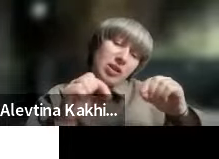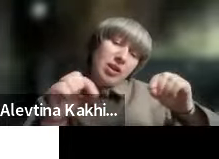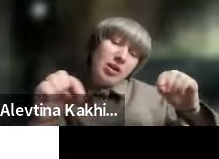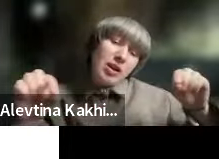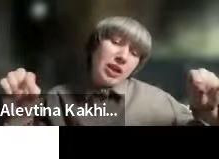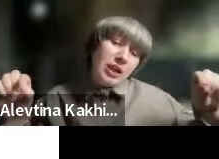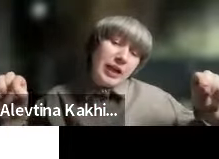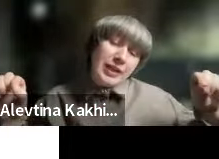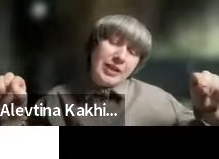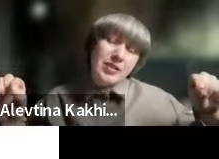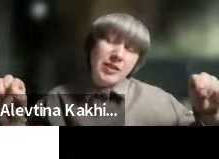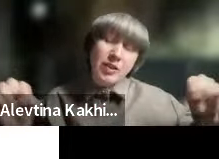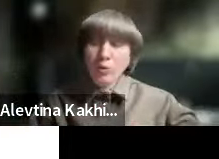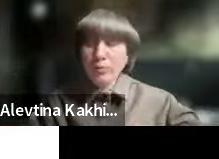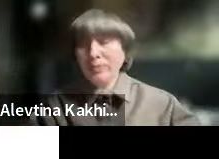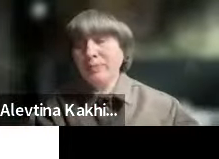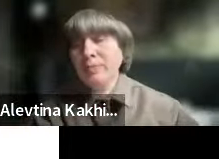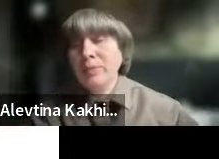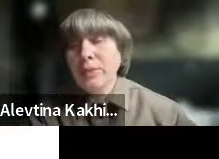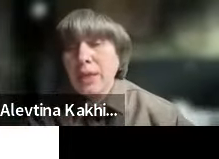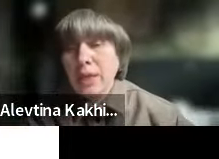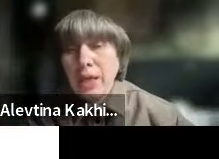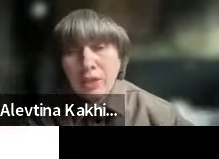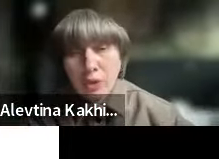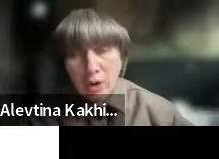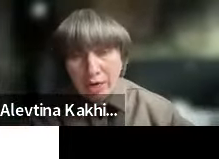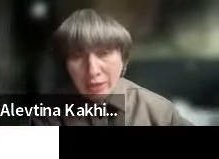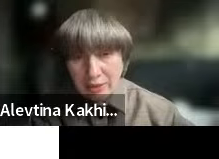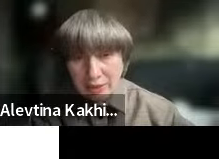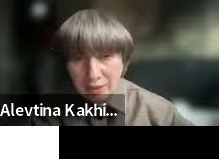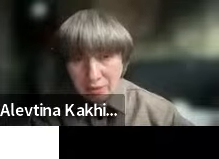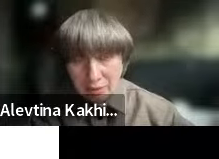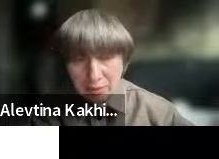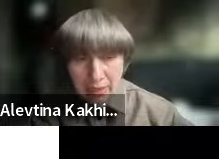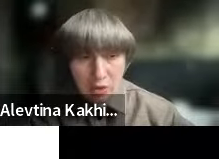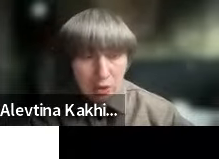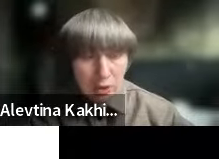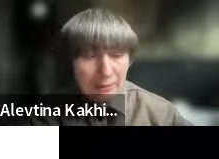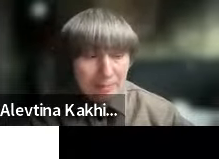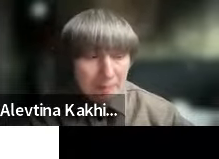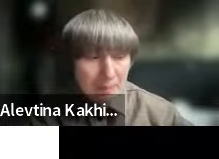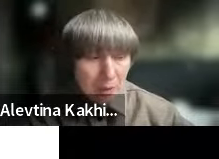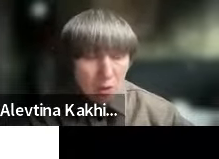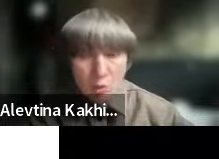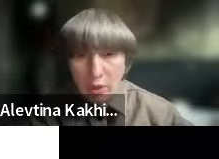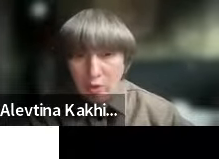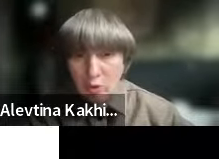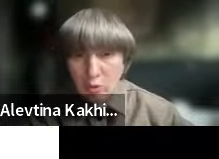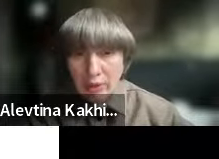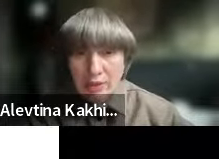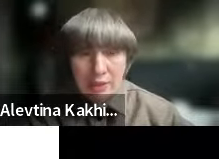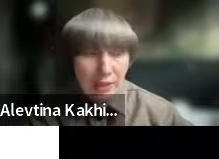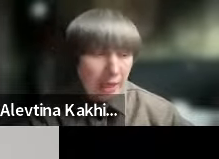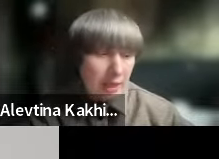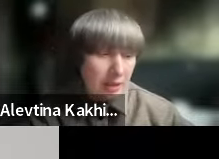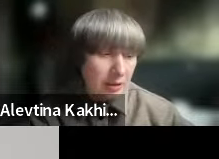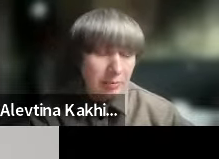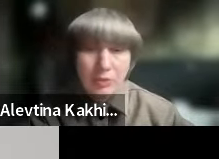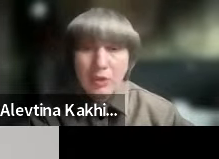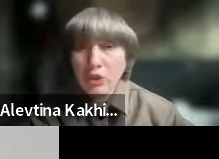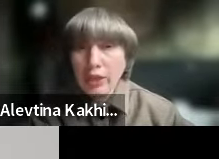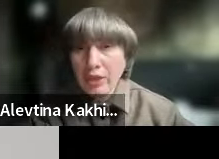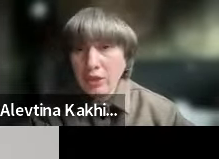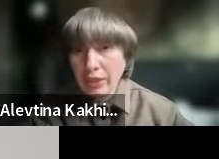cross line zero, and her heart didn't actually survive through this,